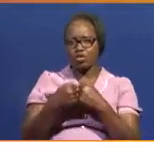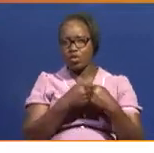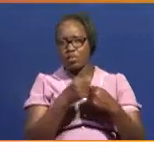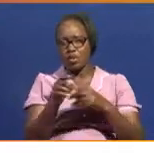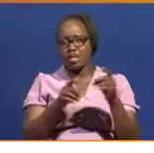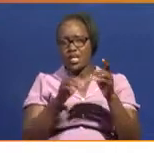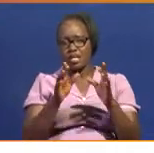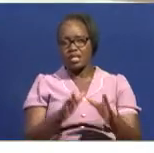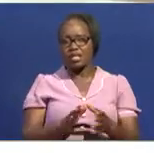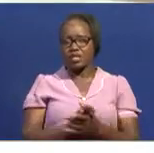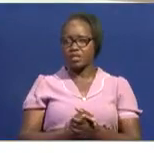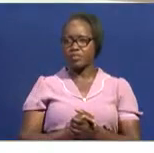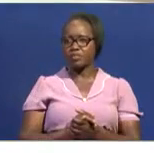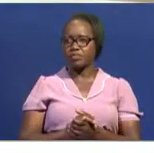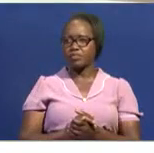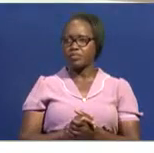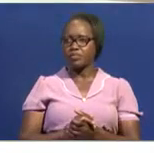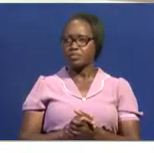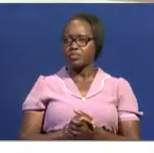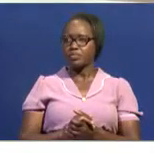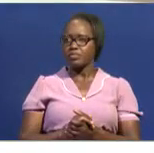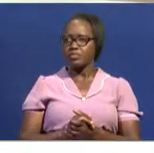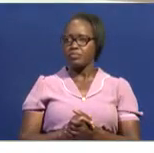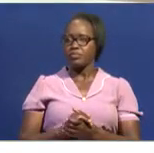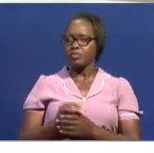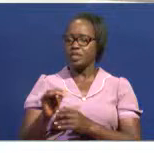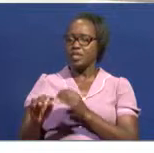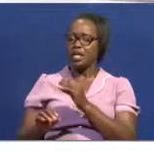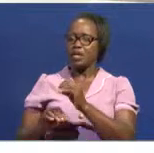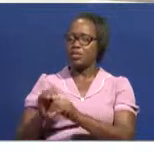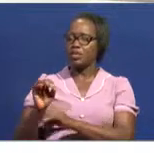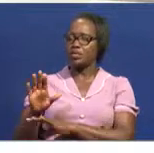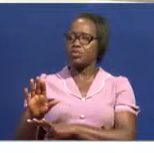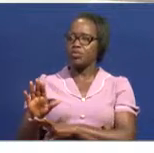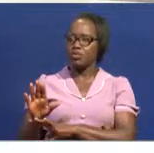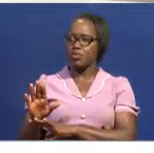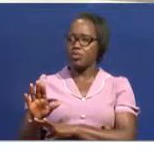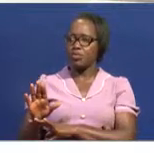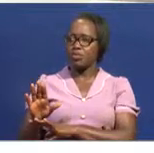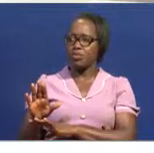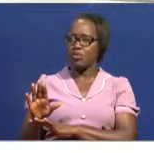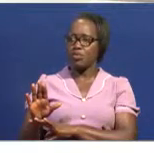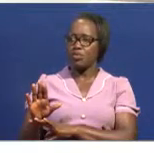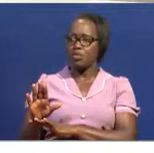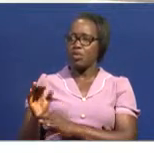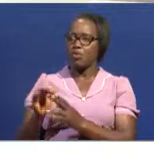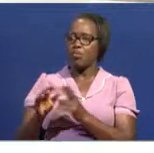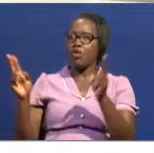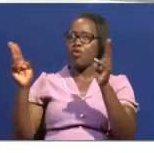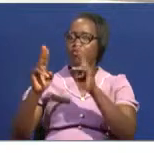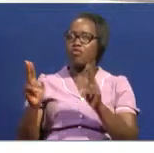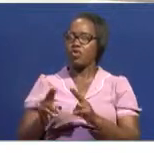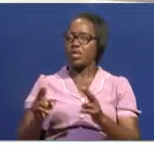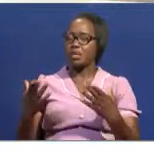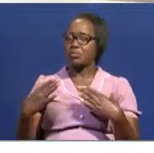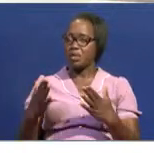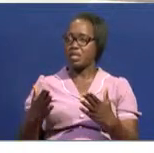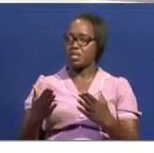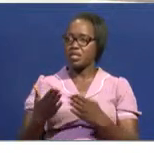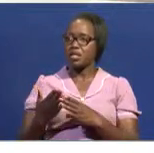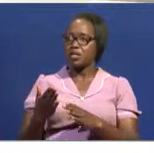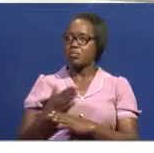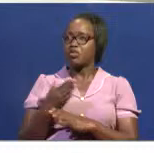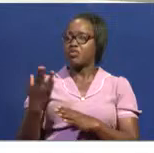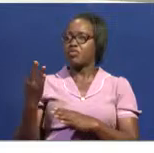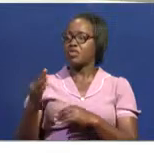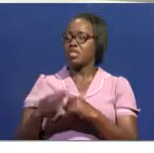director's perspective. So if you look at our draw, for example, we are getting more foreign players coming in, because before we are not getting 48